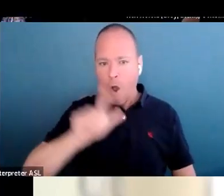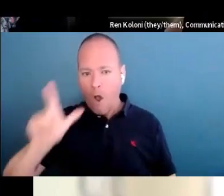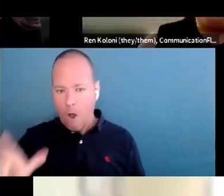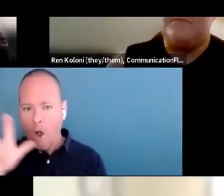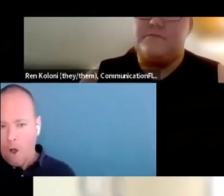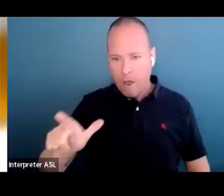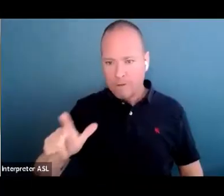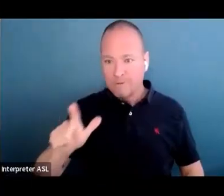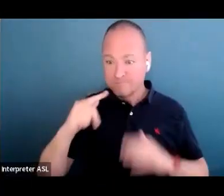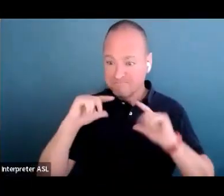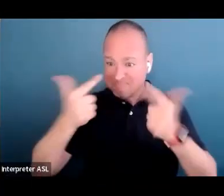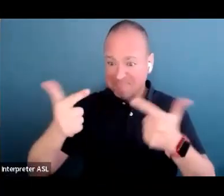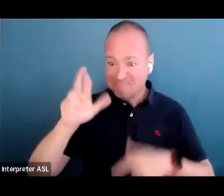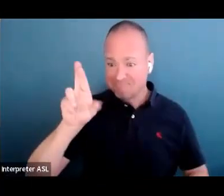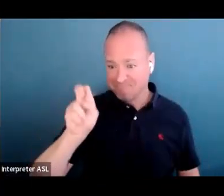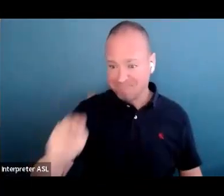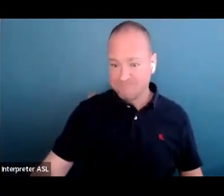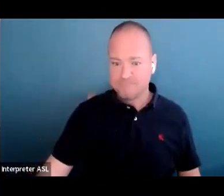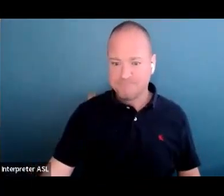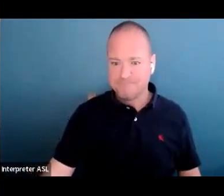Ren, back to you.